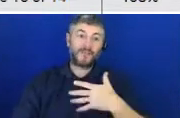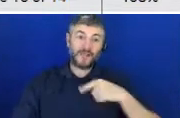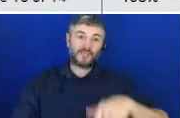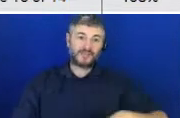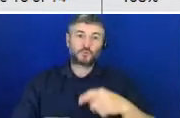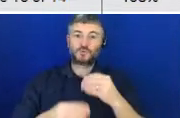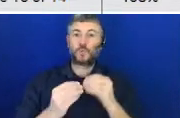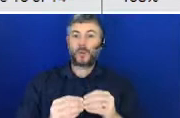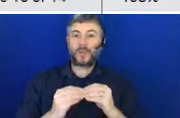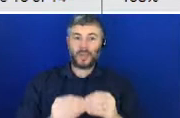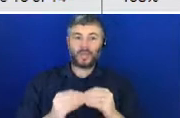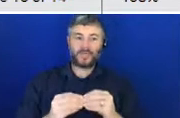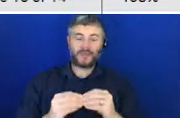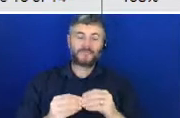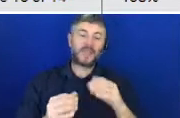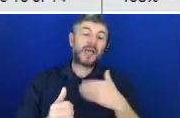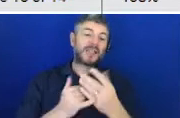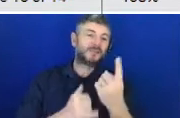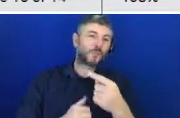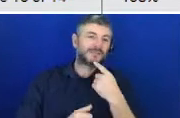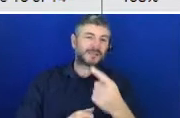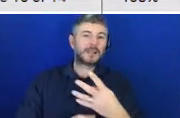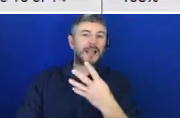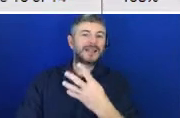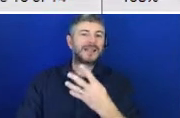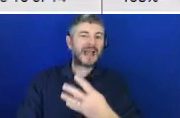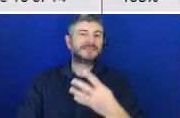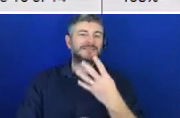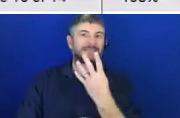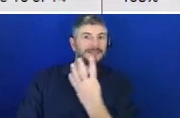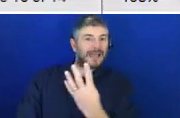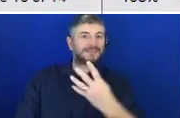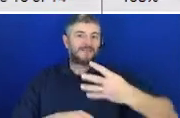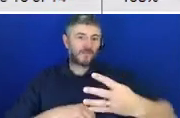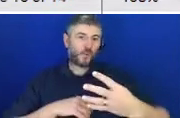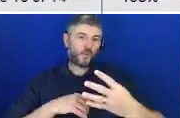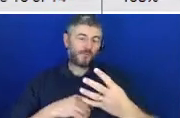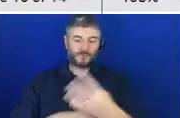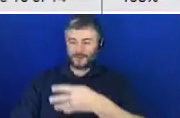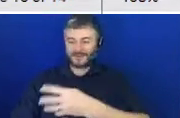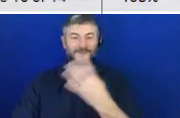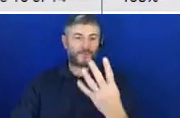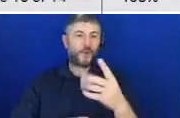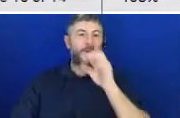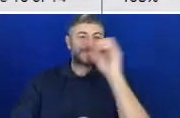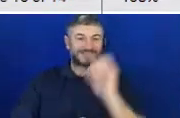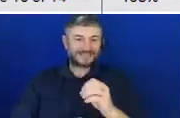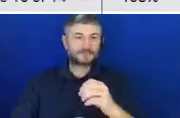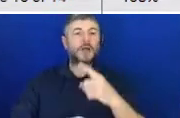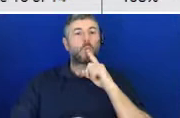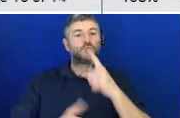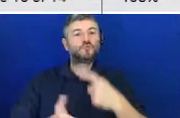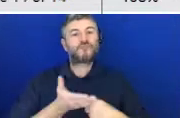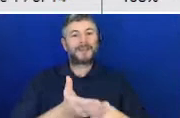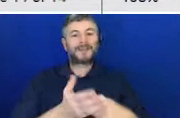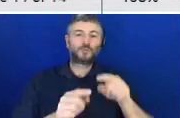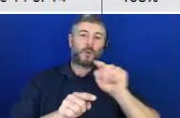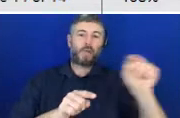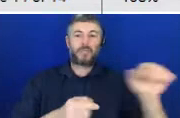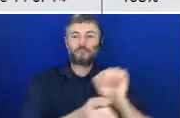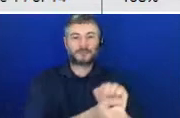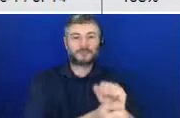And a nice one for us, 94% of prisoners would recommend enterprise qualifications to others. And then just a